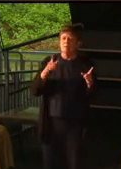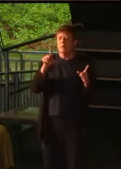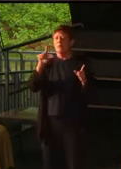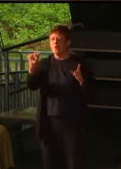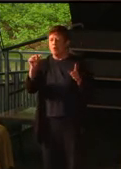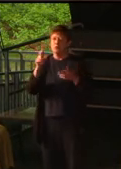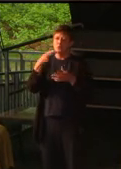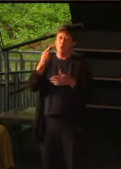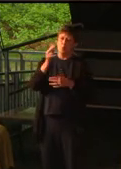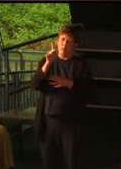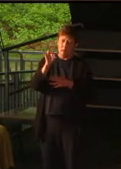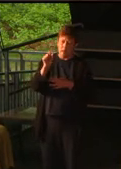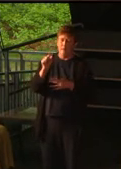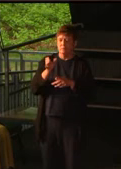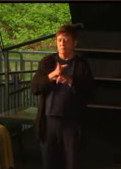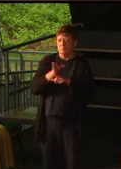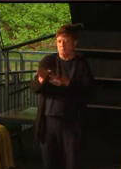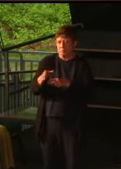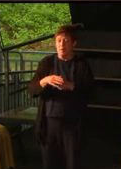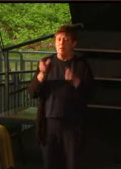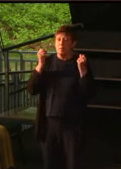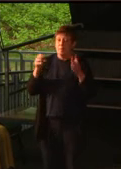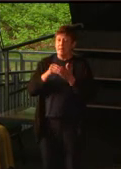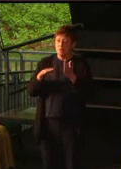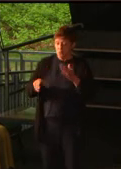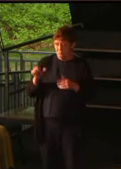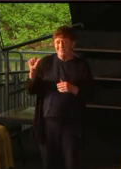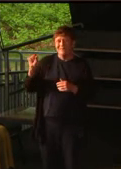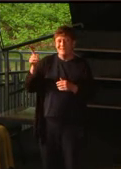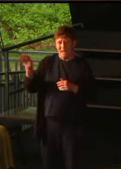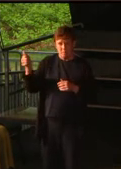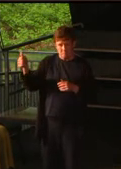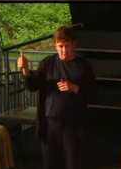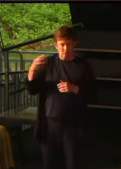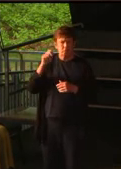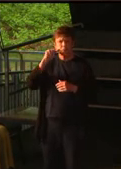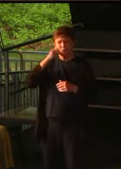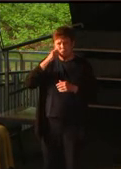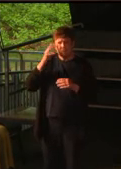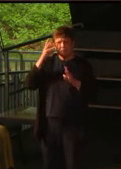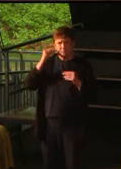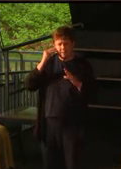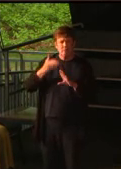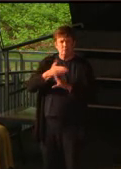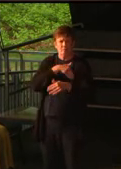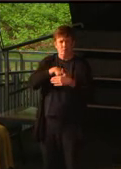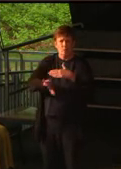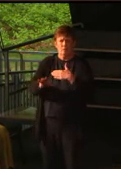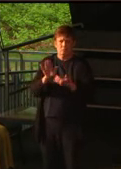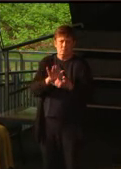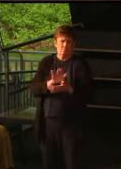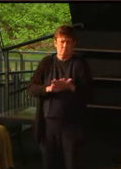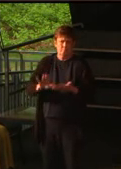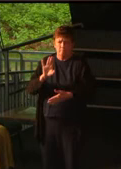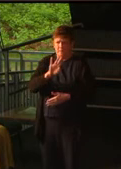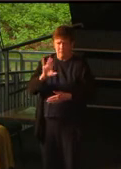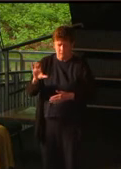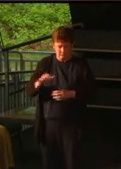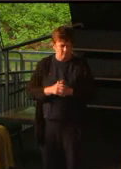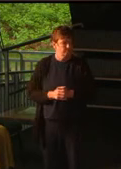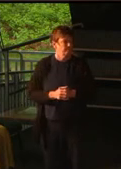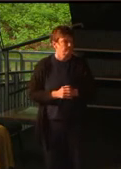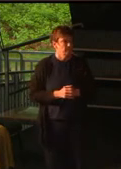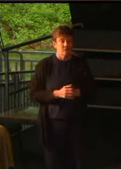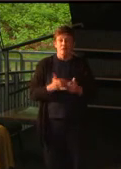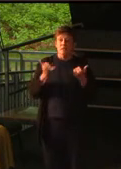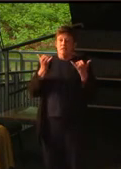Humanities. Like many students, Stan has had many unique experiences prior to enrolling at the college. Now living